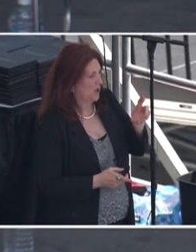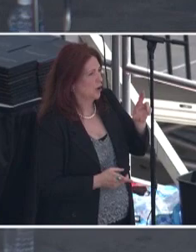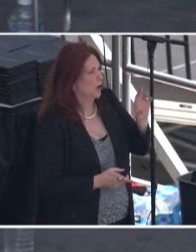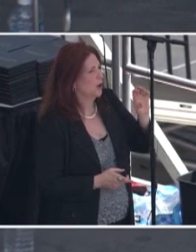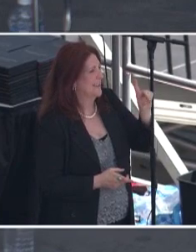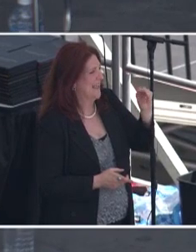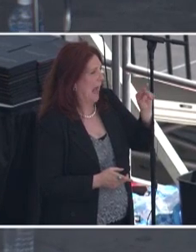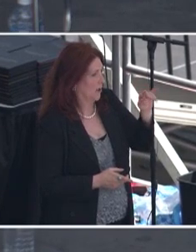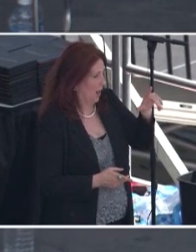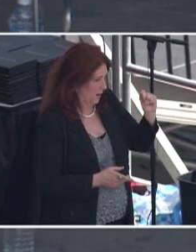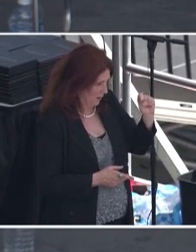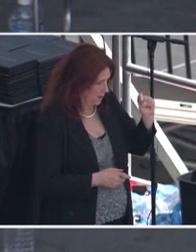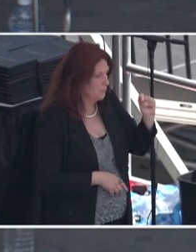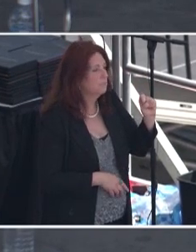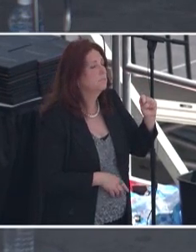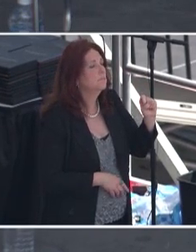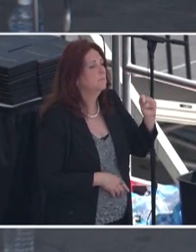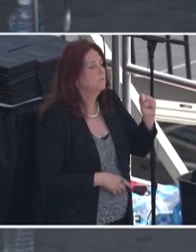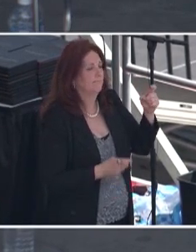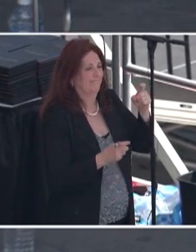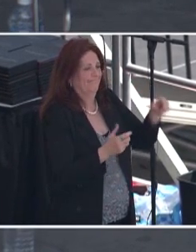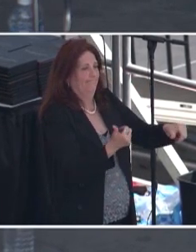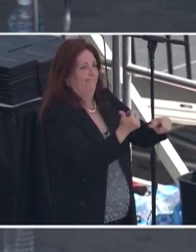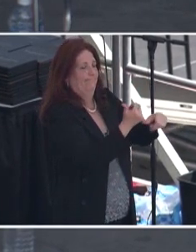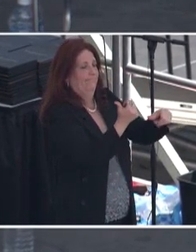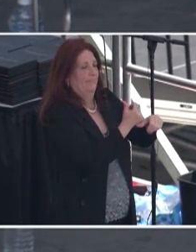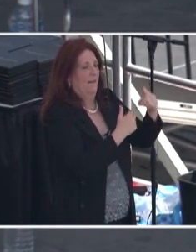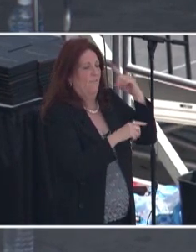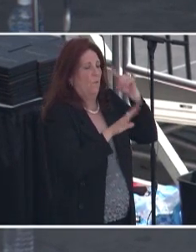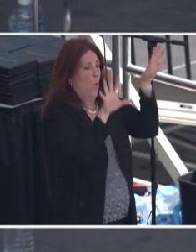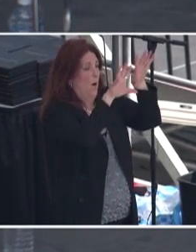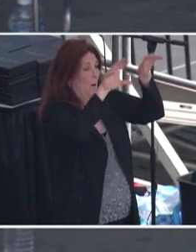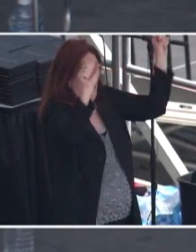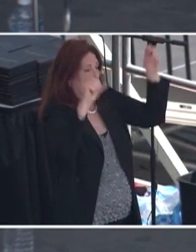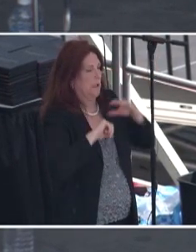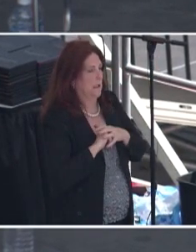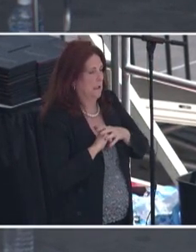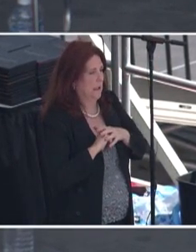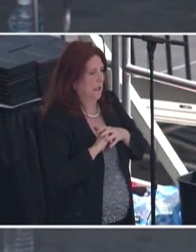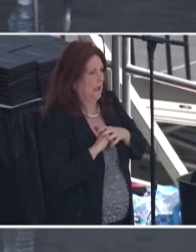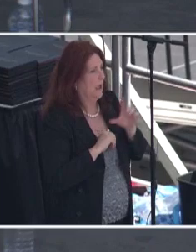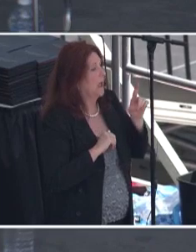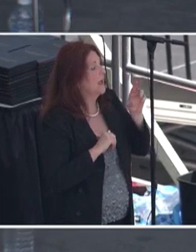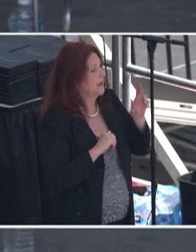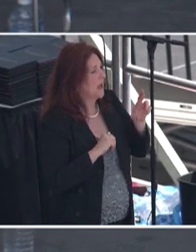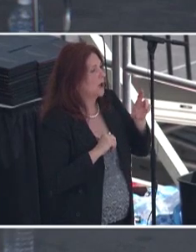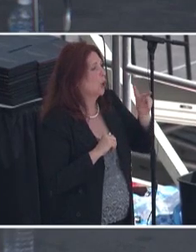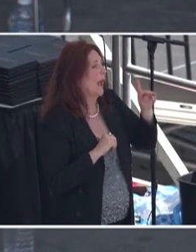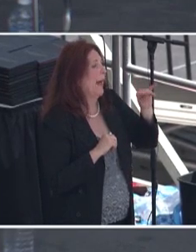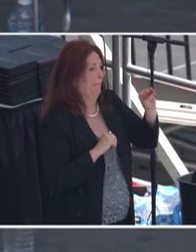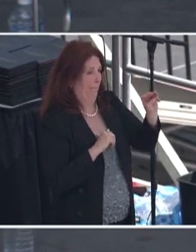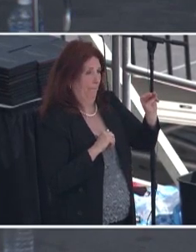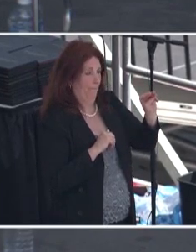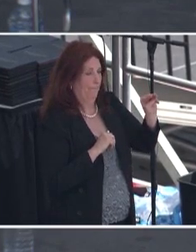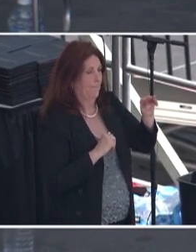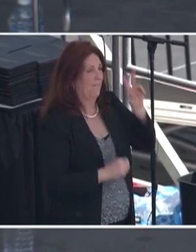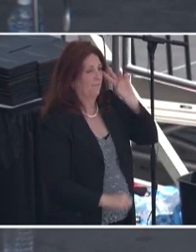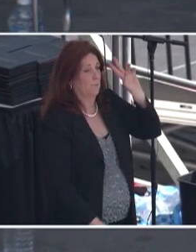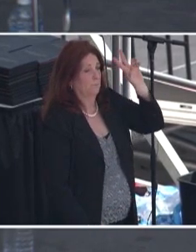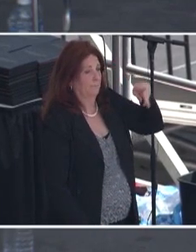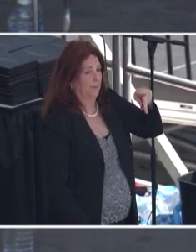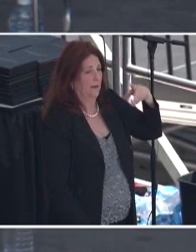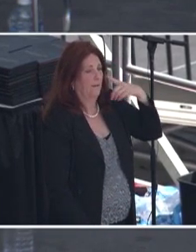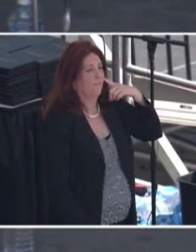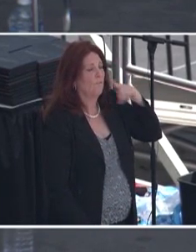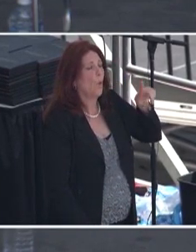Daniels, Executive Assistant to the President. Dr. Yun Kim, Vice President